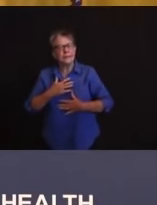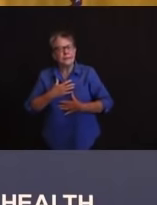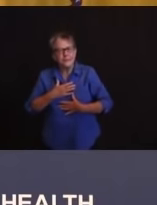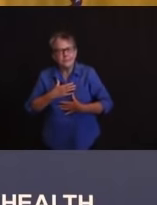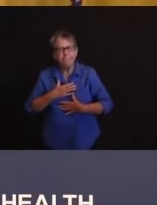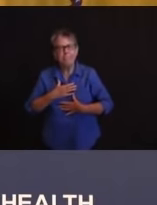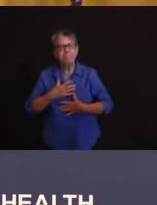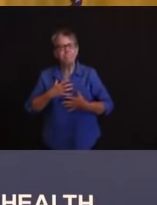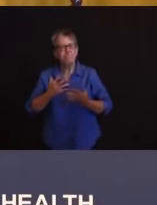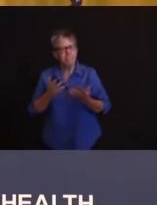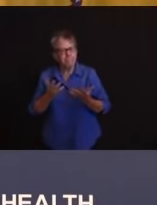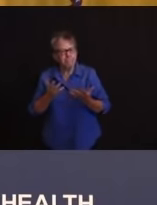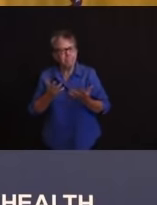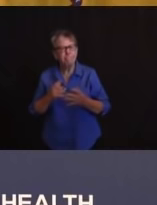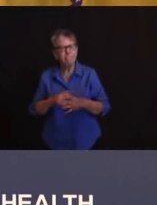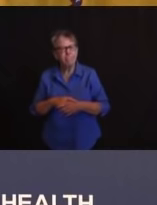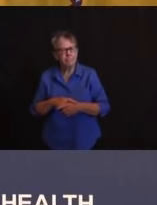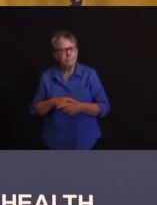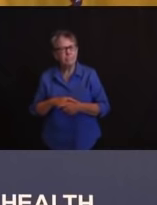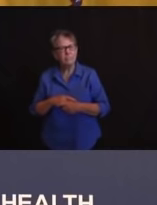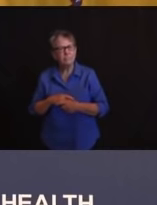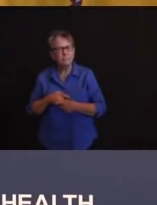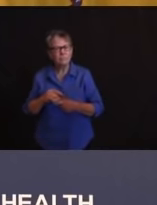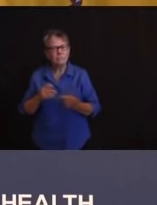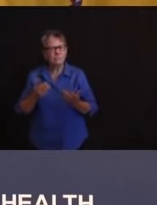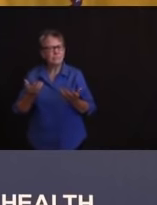time till we get something coming in through the back door.